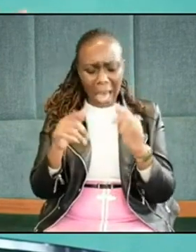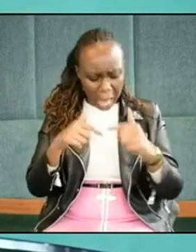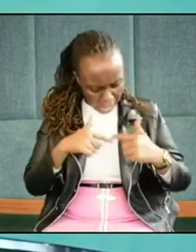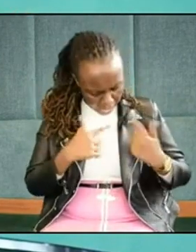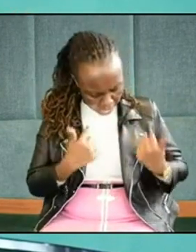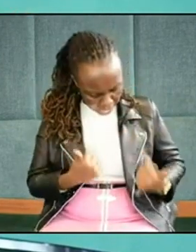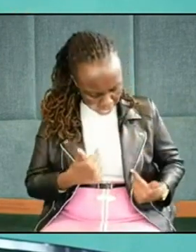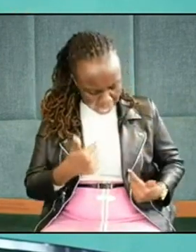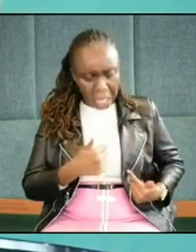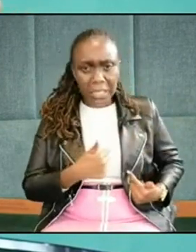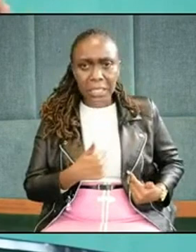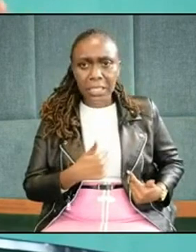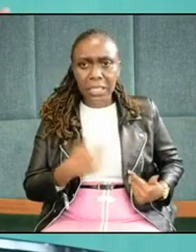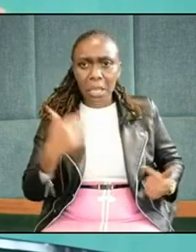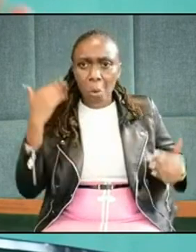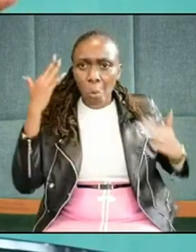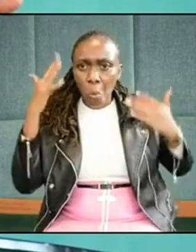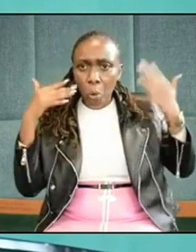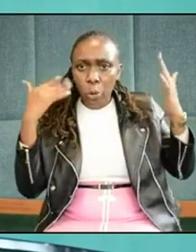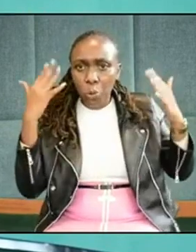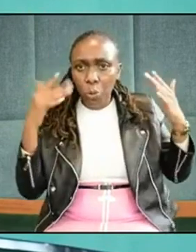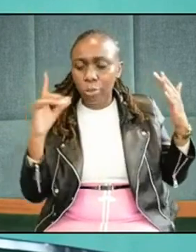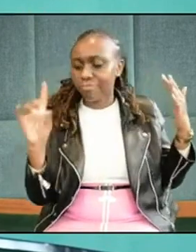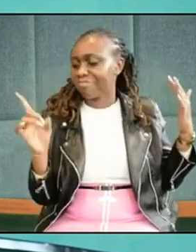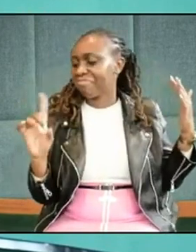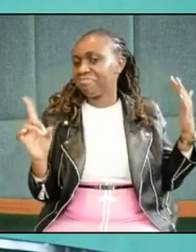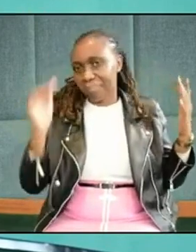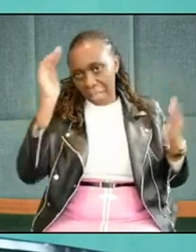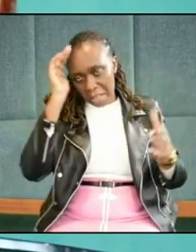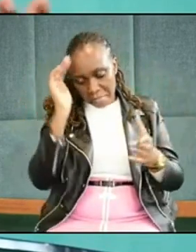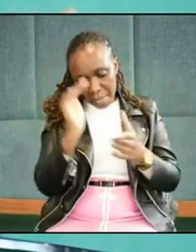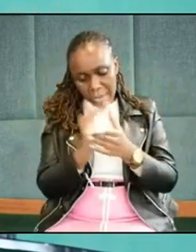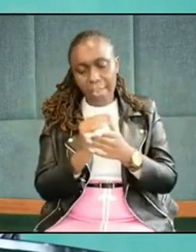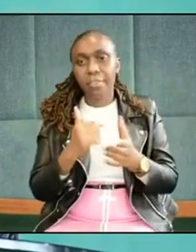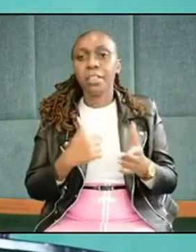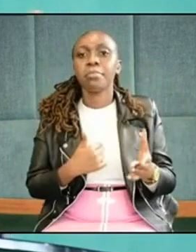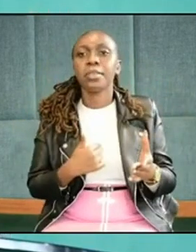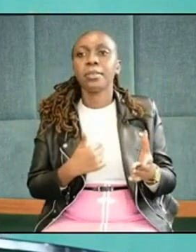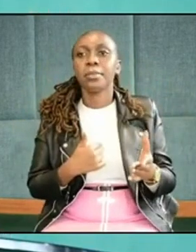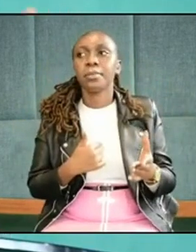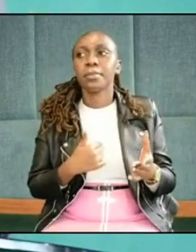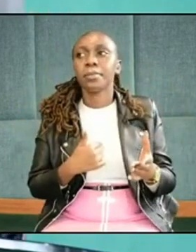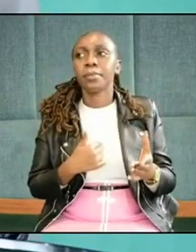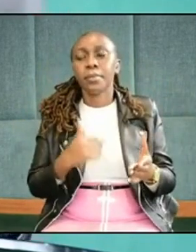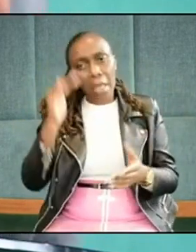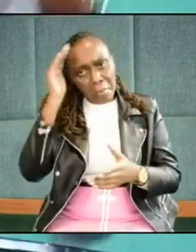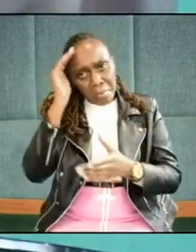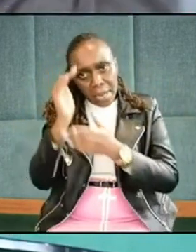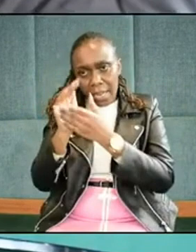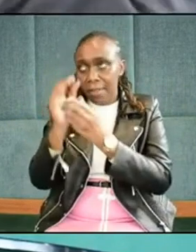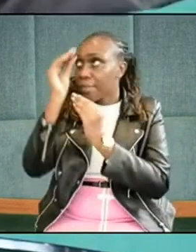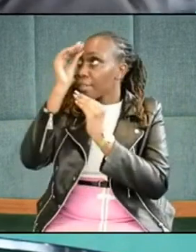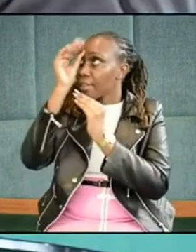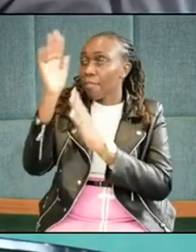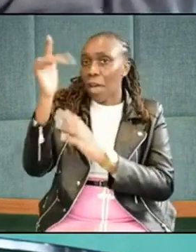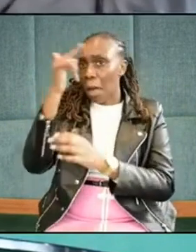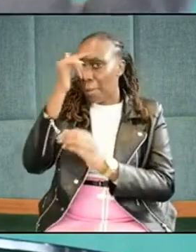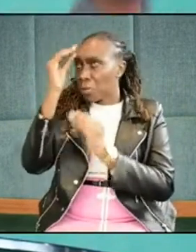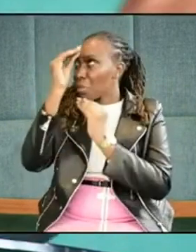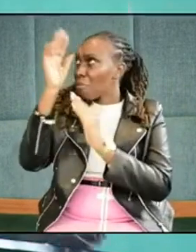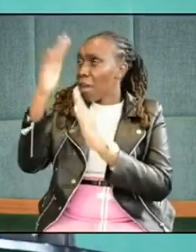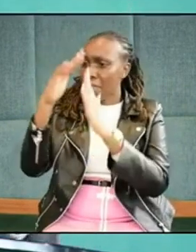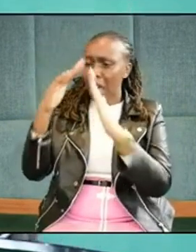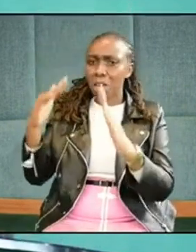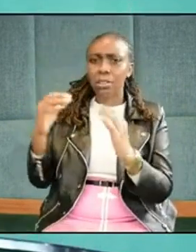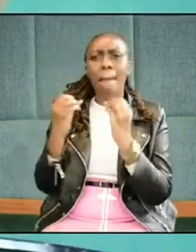be what? Be troubled. Believe in me." Believe also in who? In the Father. "For in my Father's house